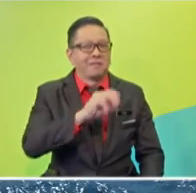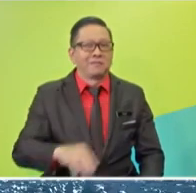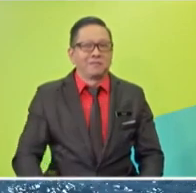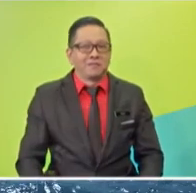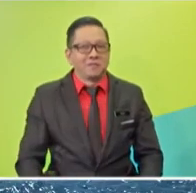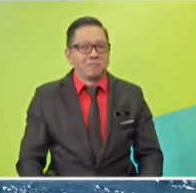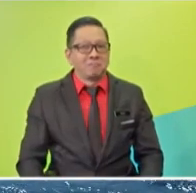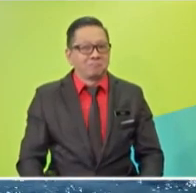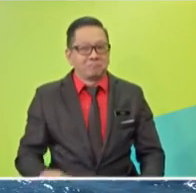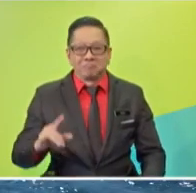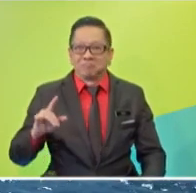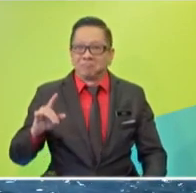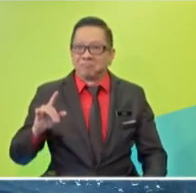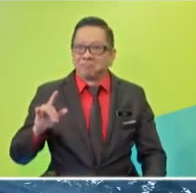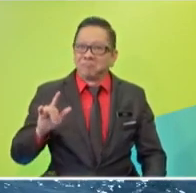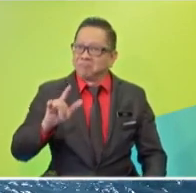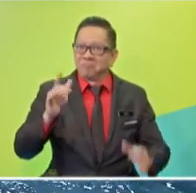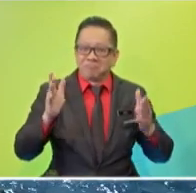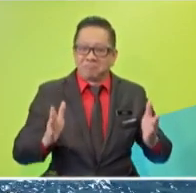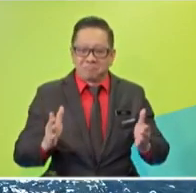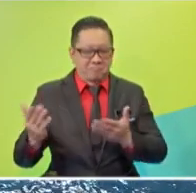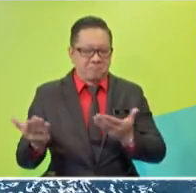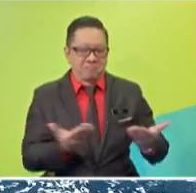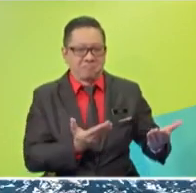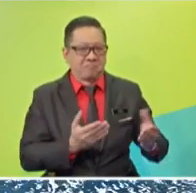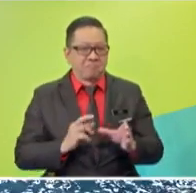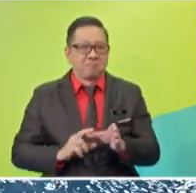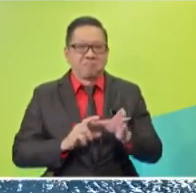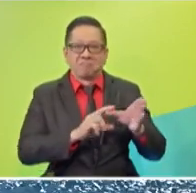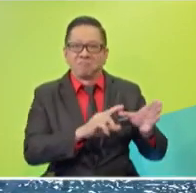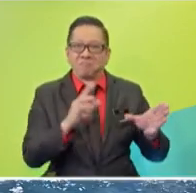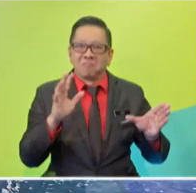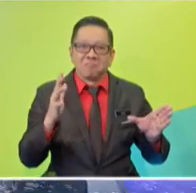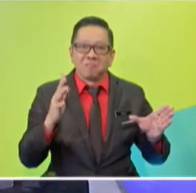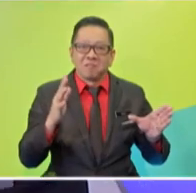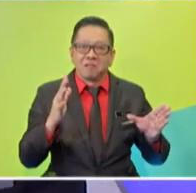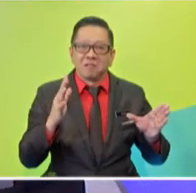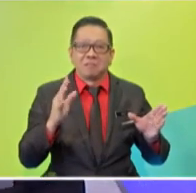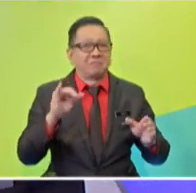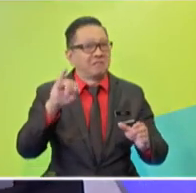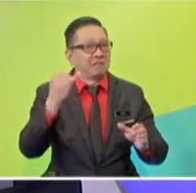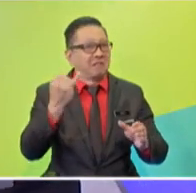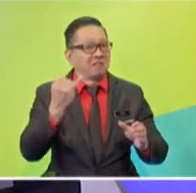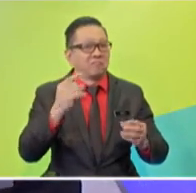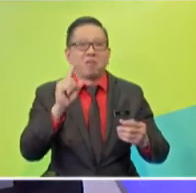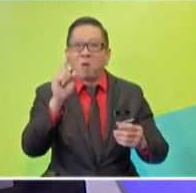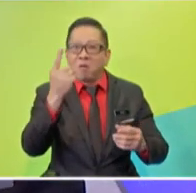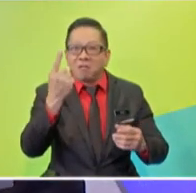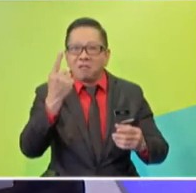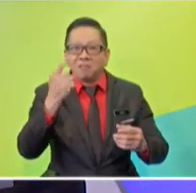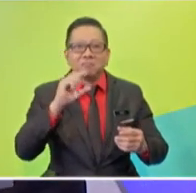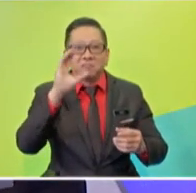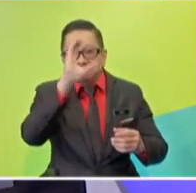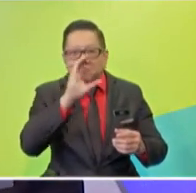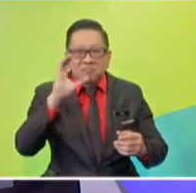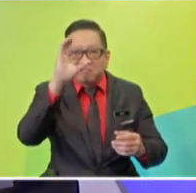carry any passengers. But the job scope is only to search and look for people who are in need or in